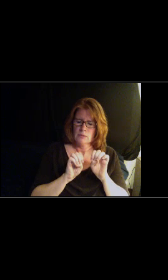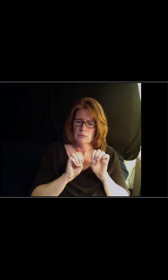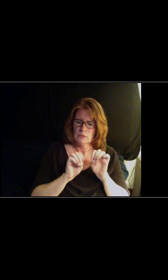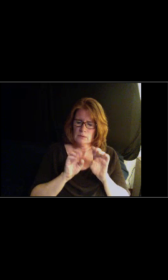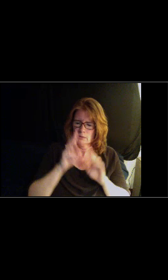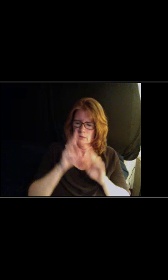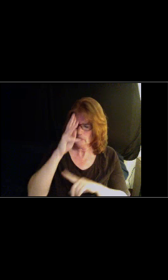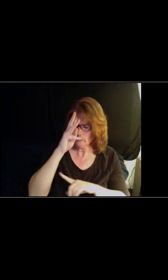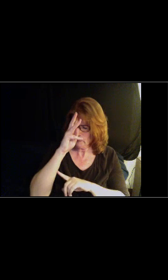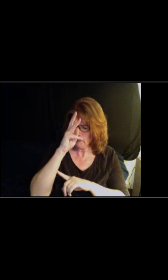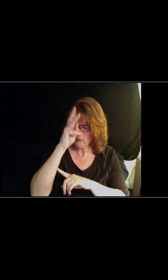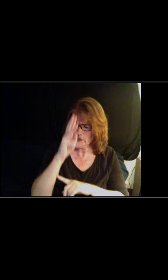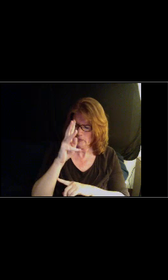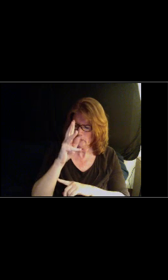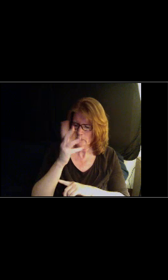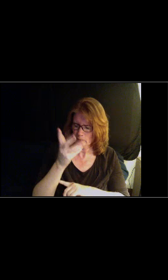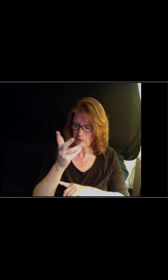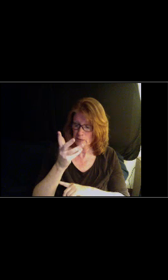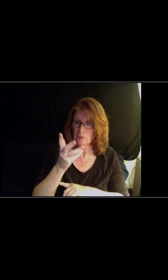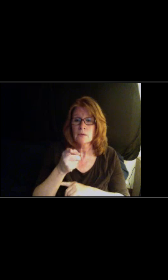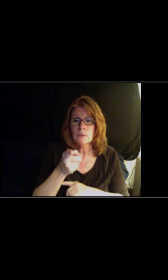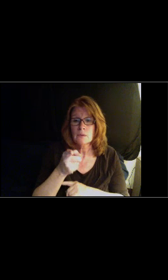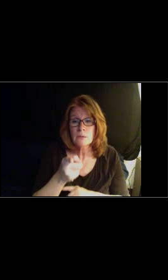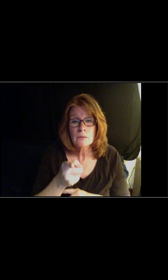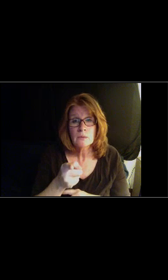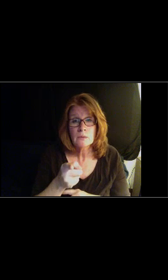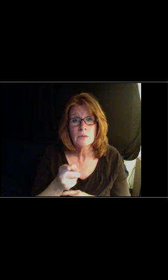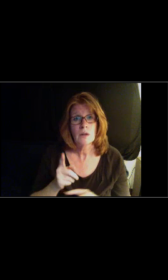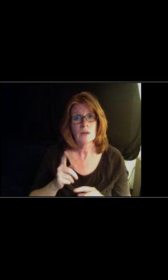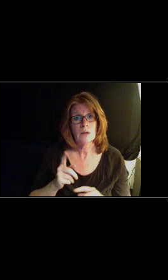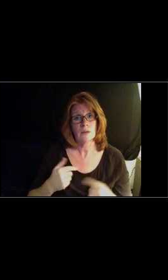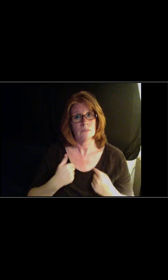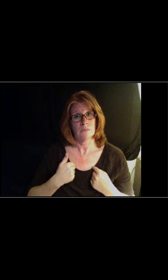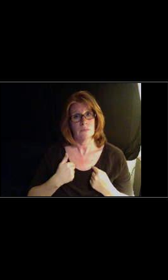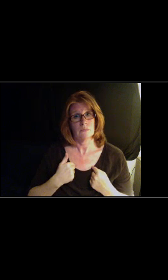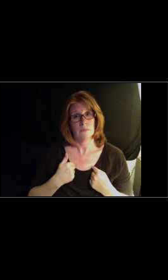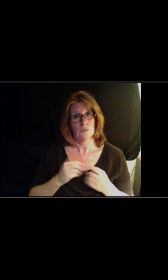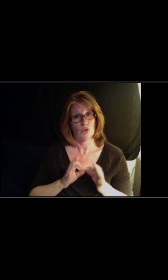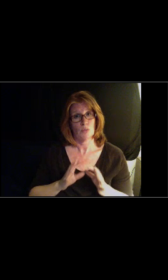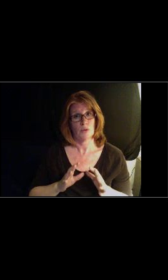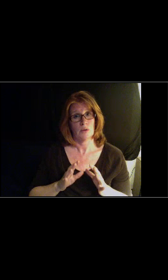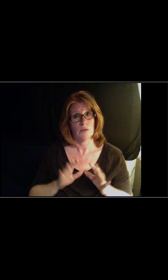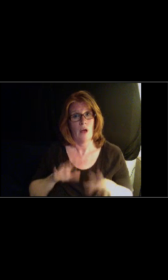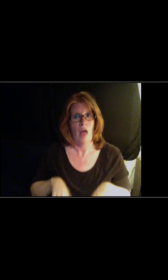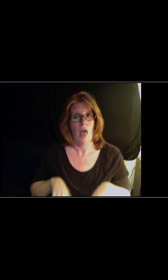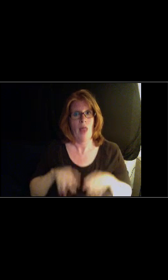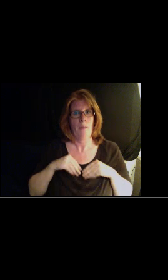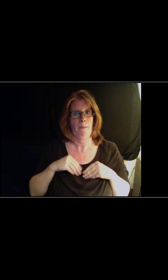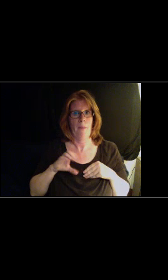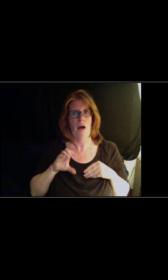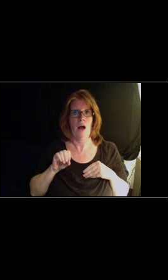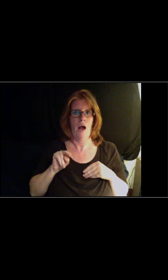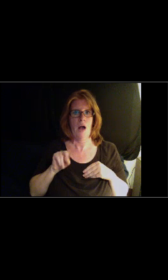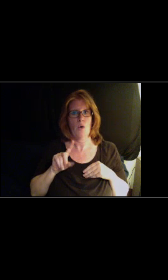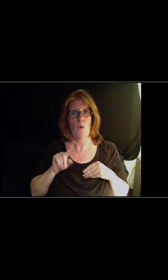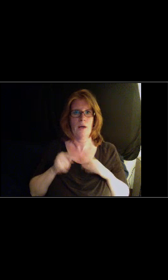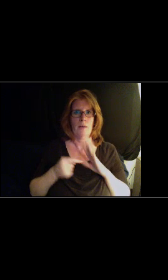it? If I'm using evaluative language and coming up on that metaphor,